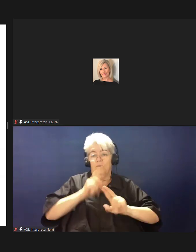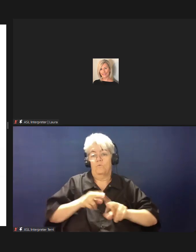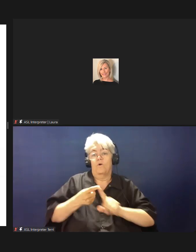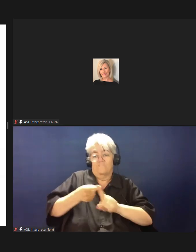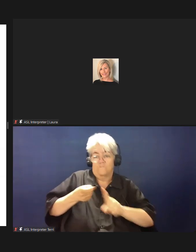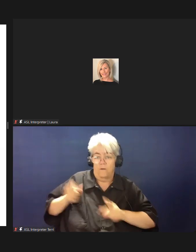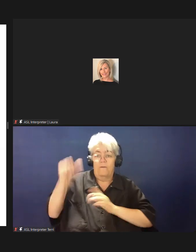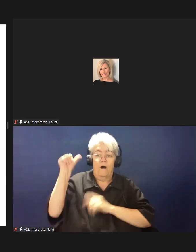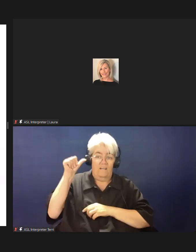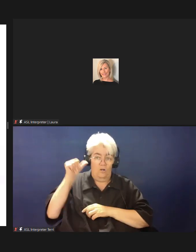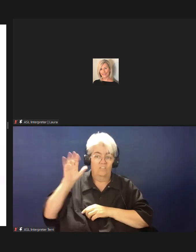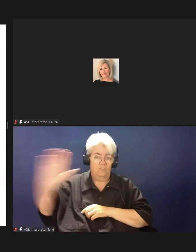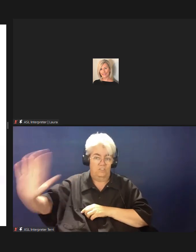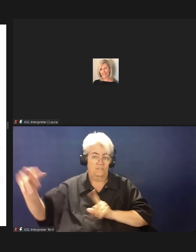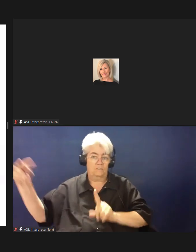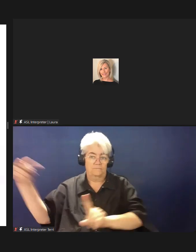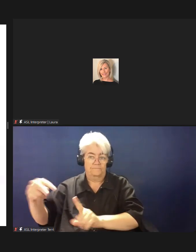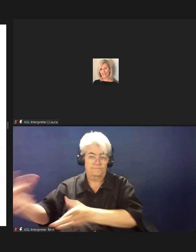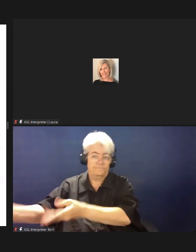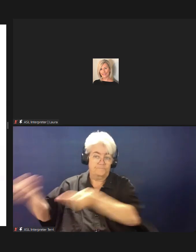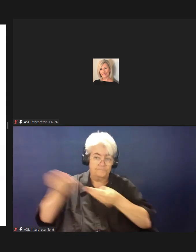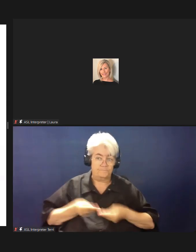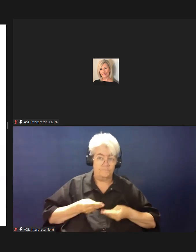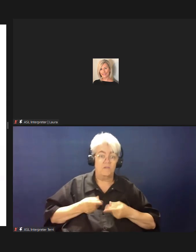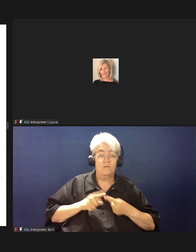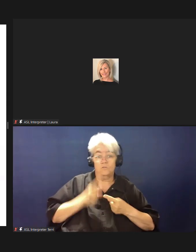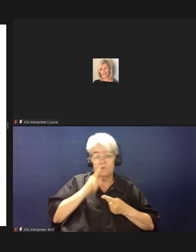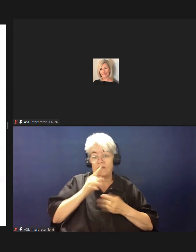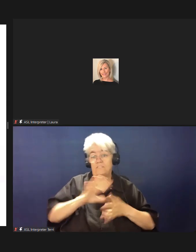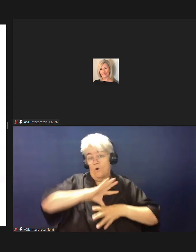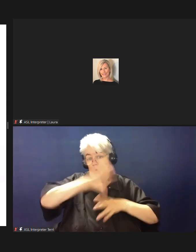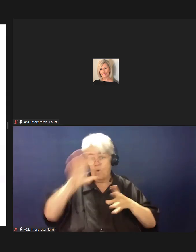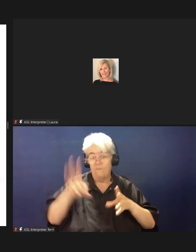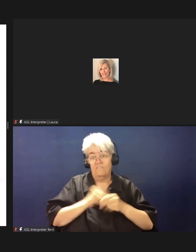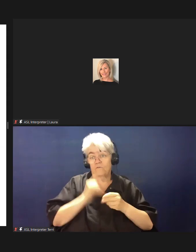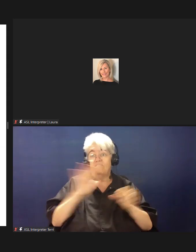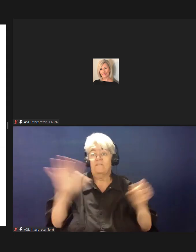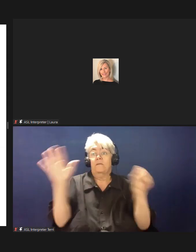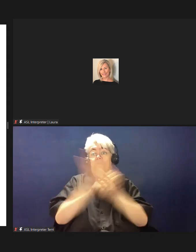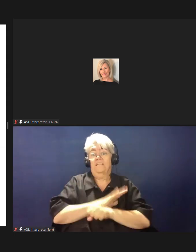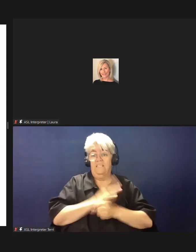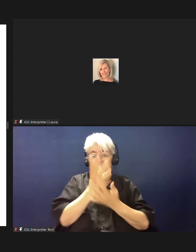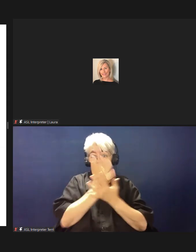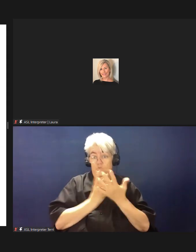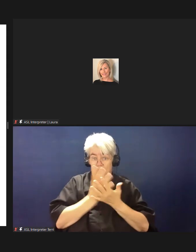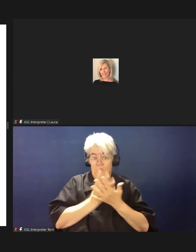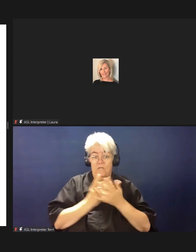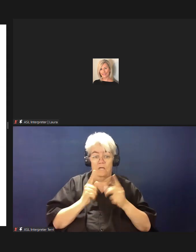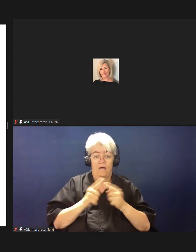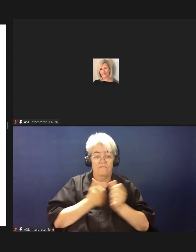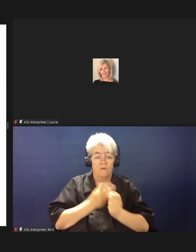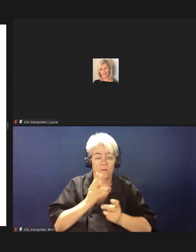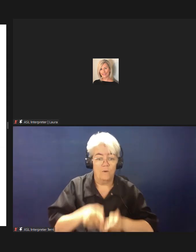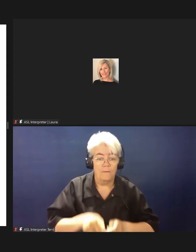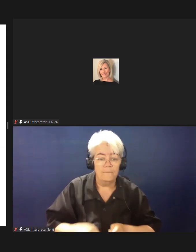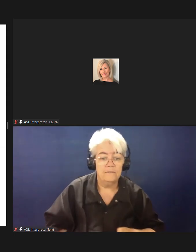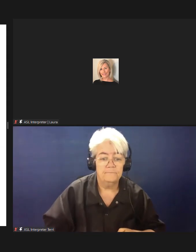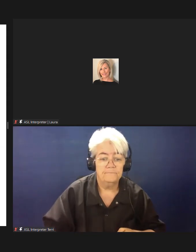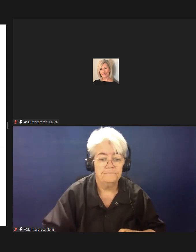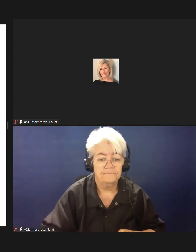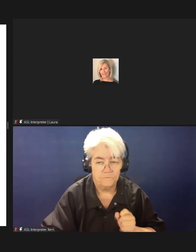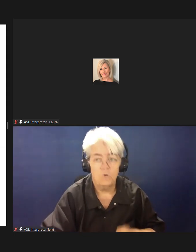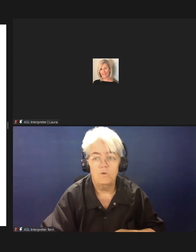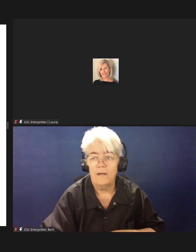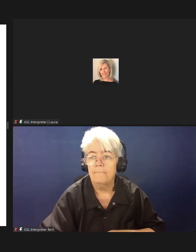audiologist's evaluation. So that gives you an overview of the complete screening and follow-up protocol.